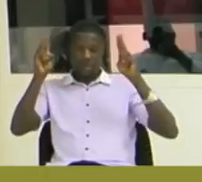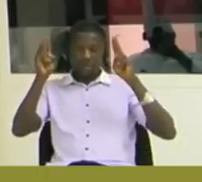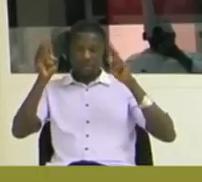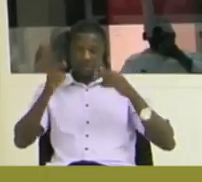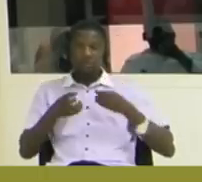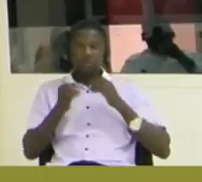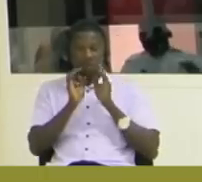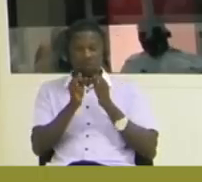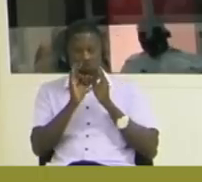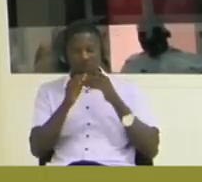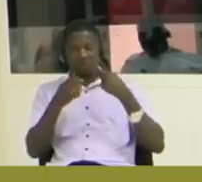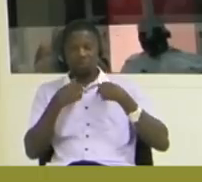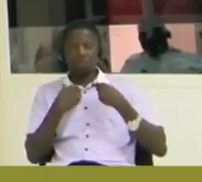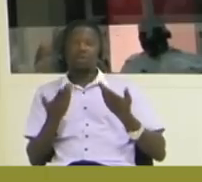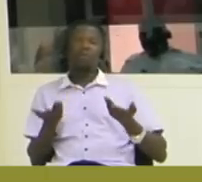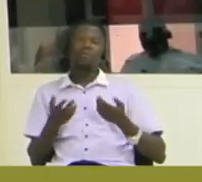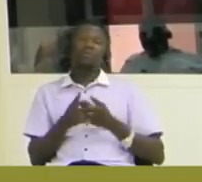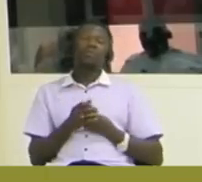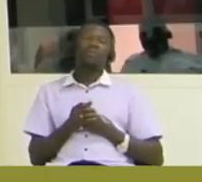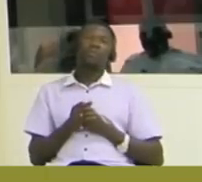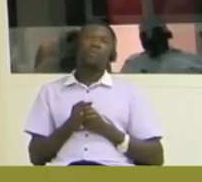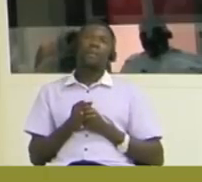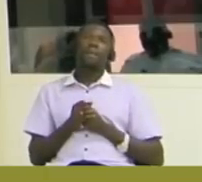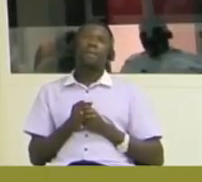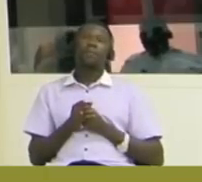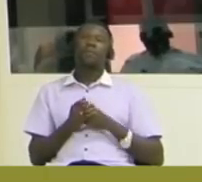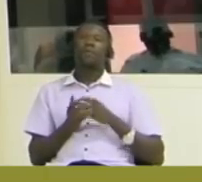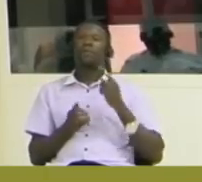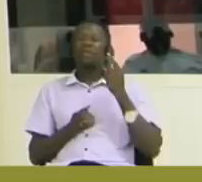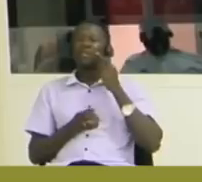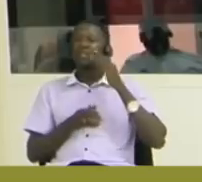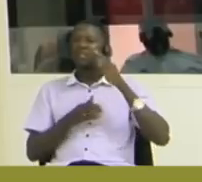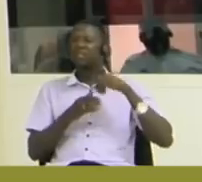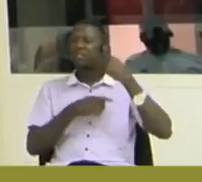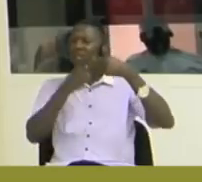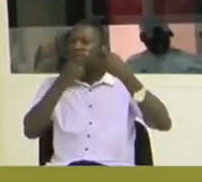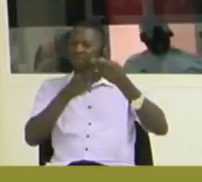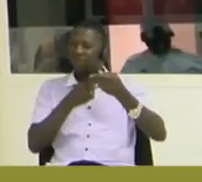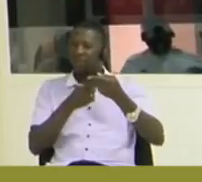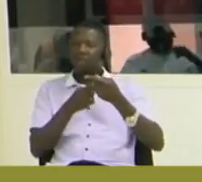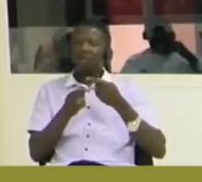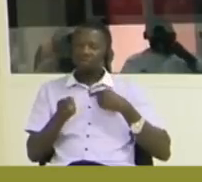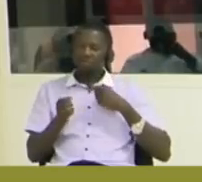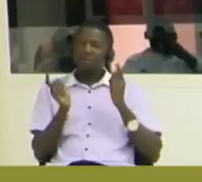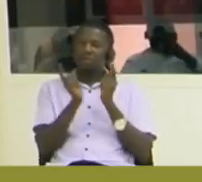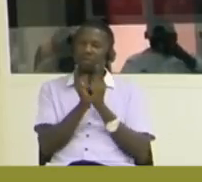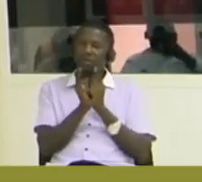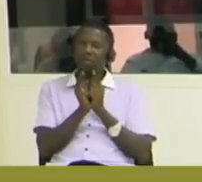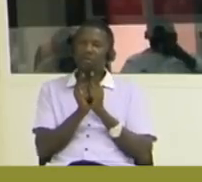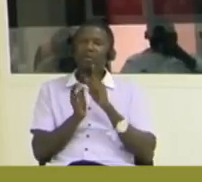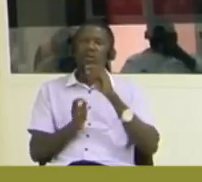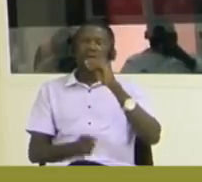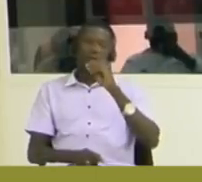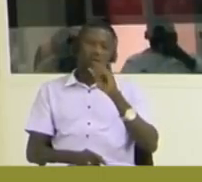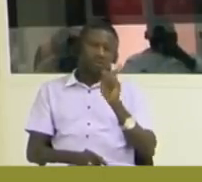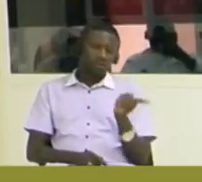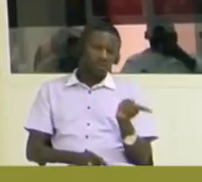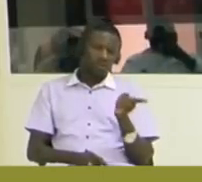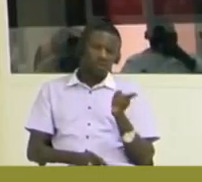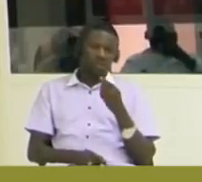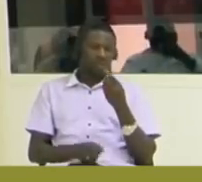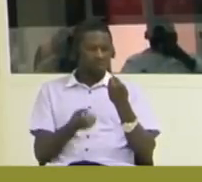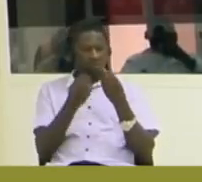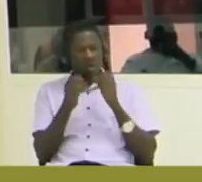me posted. Now, some days later, I met with DG. He had not got back to me. And I asked